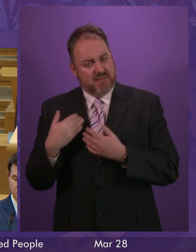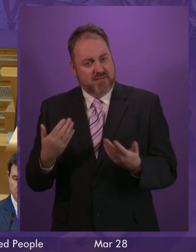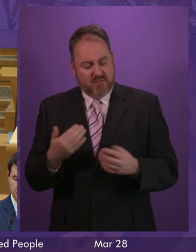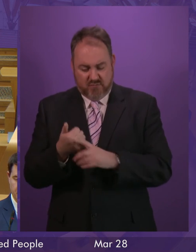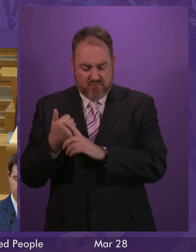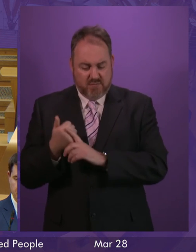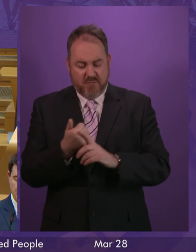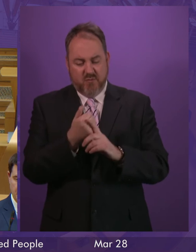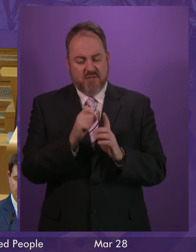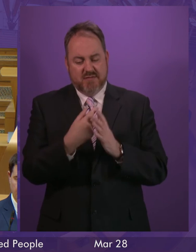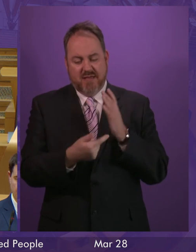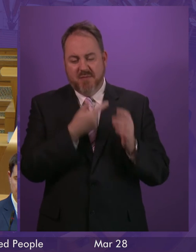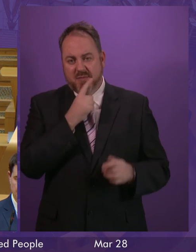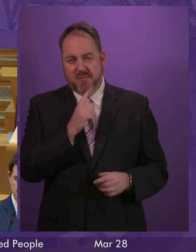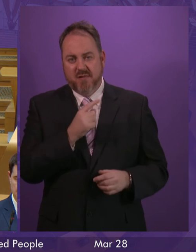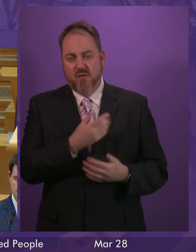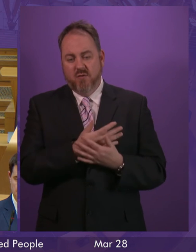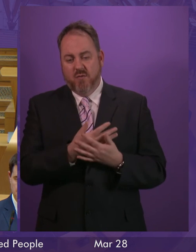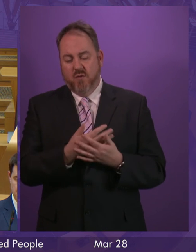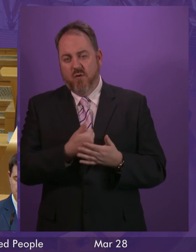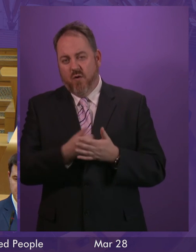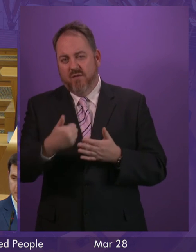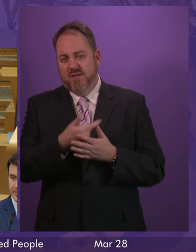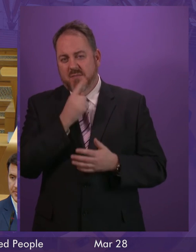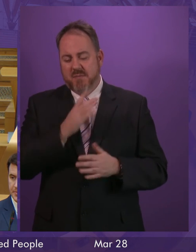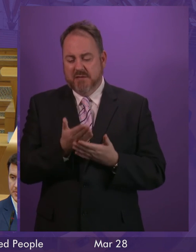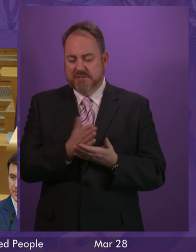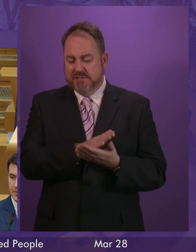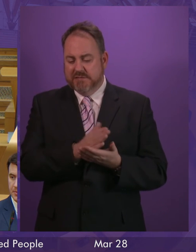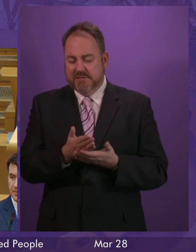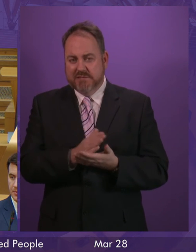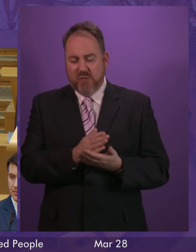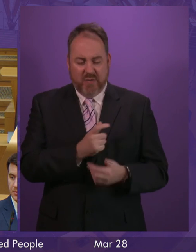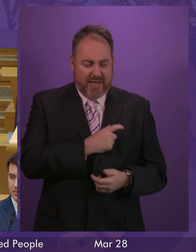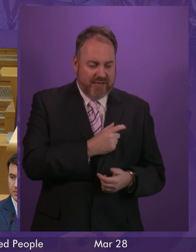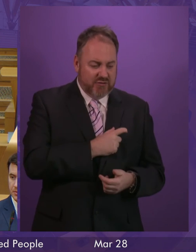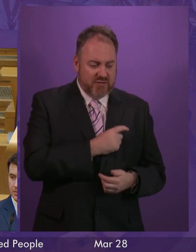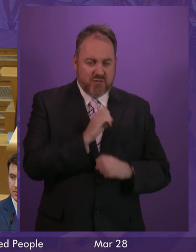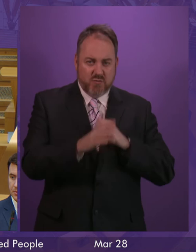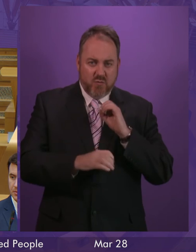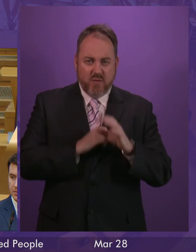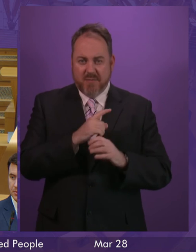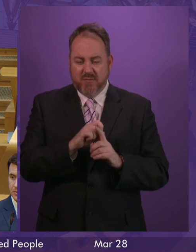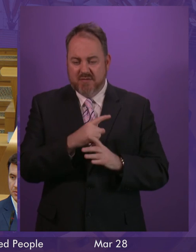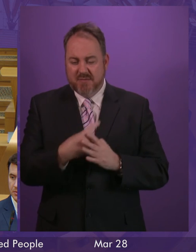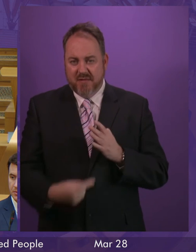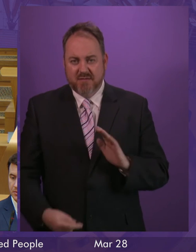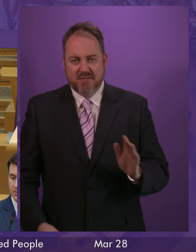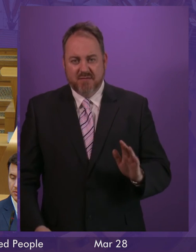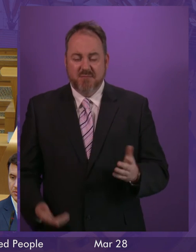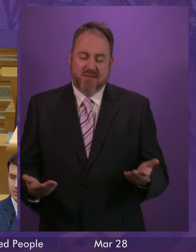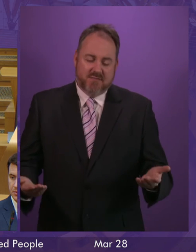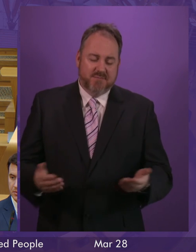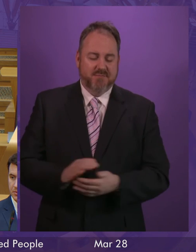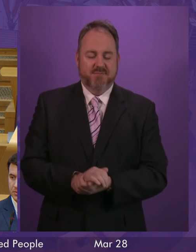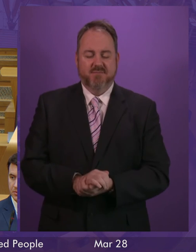invisible disabilities, an anxiety about disclosure. Should they disclose? And how will that be received? And I think part of